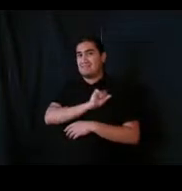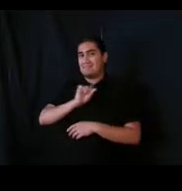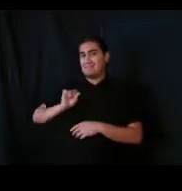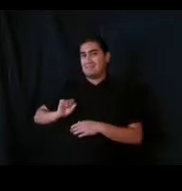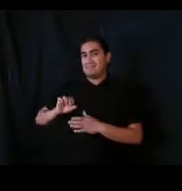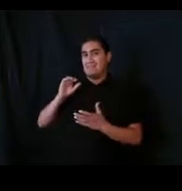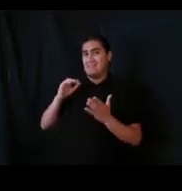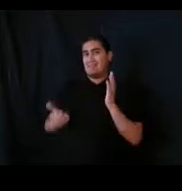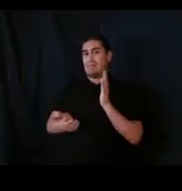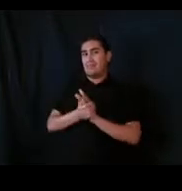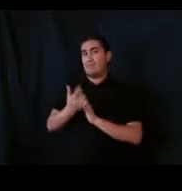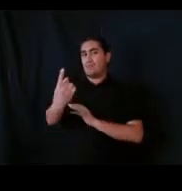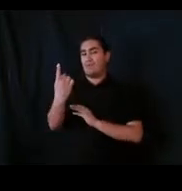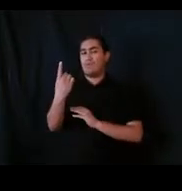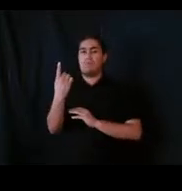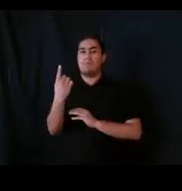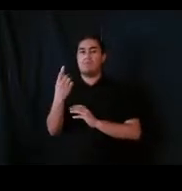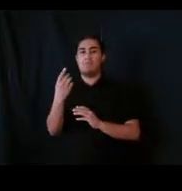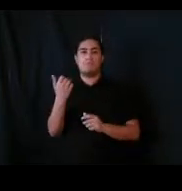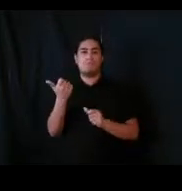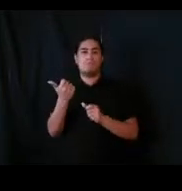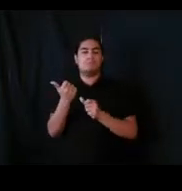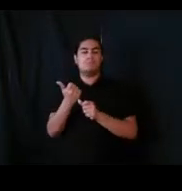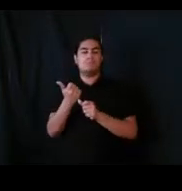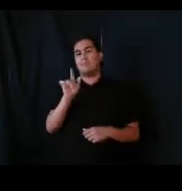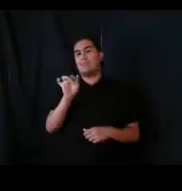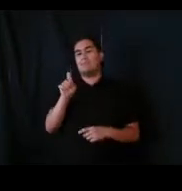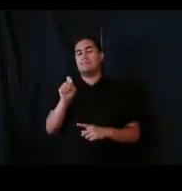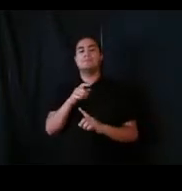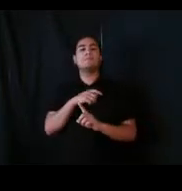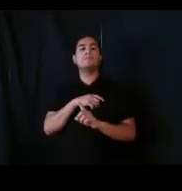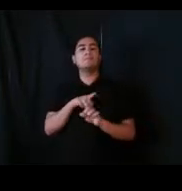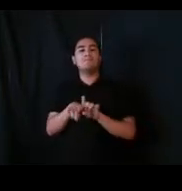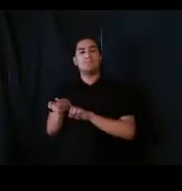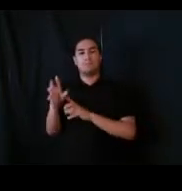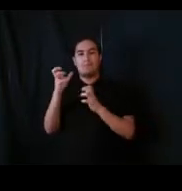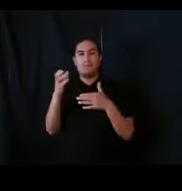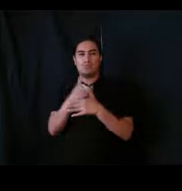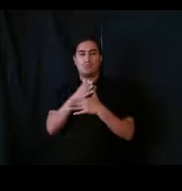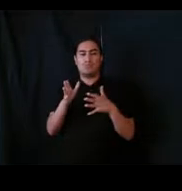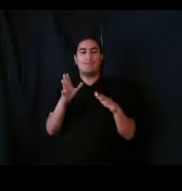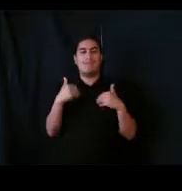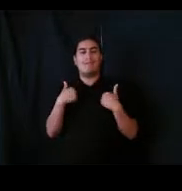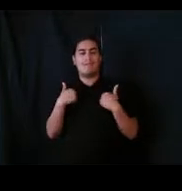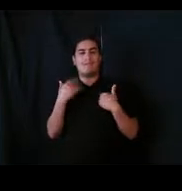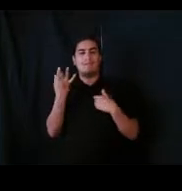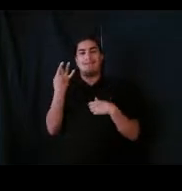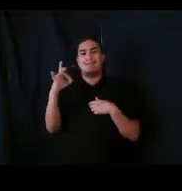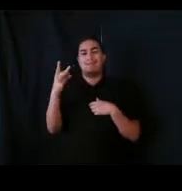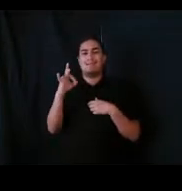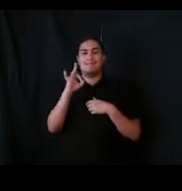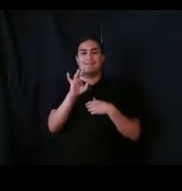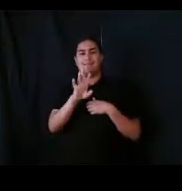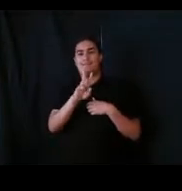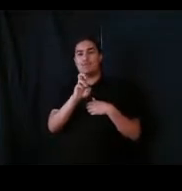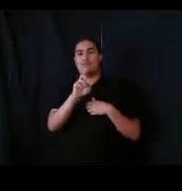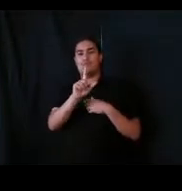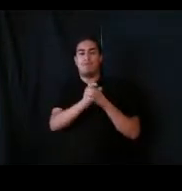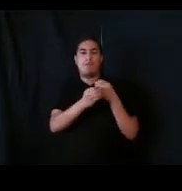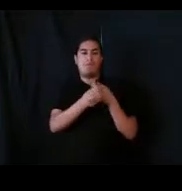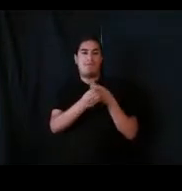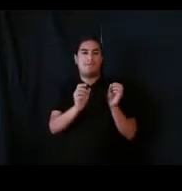transportation equity supplement i'd also like to share that we scheduled and hosted 18 virtual office hour sessions where we met with